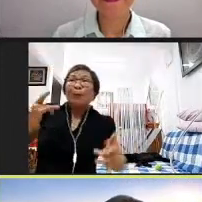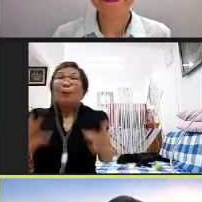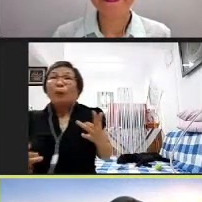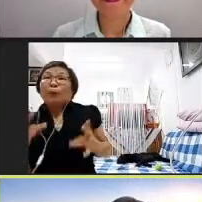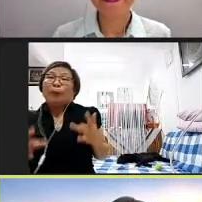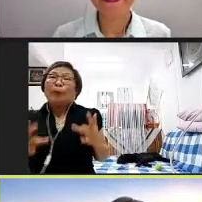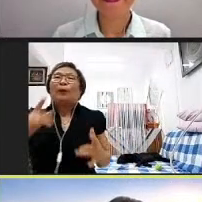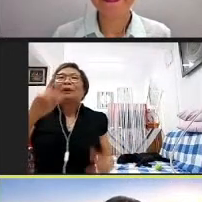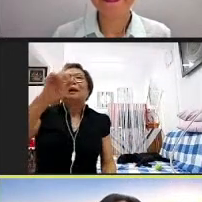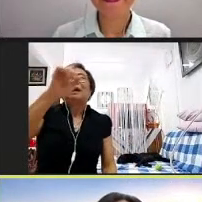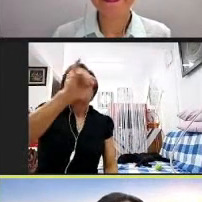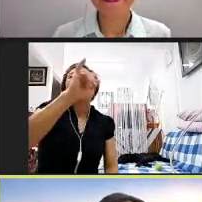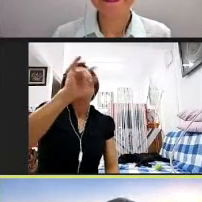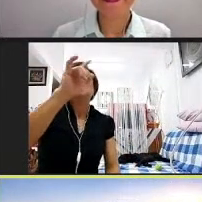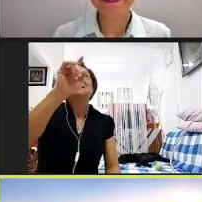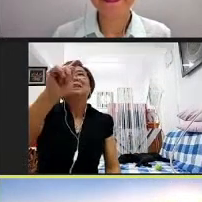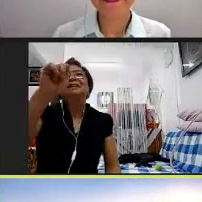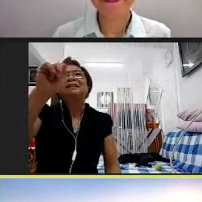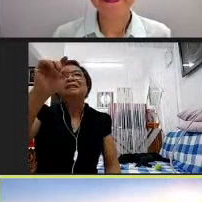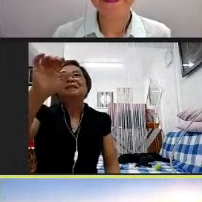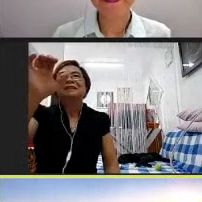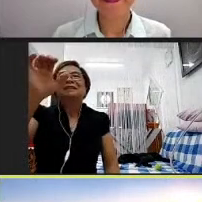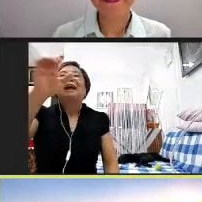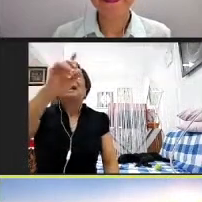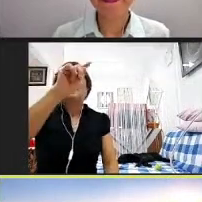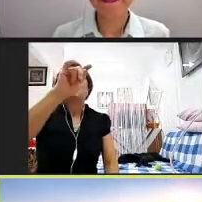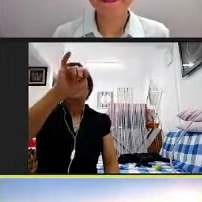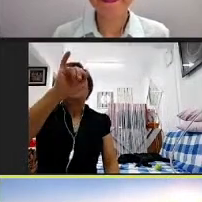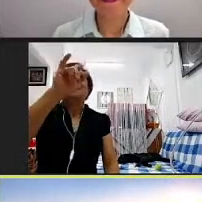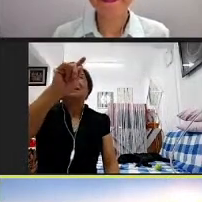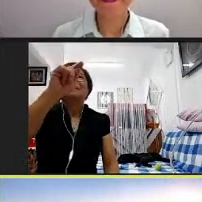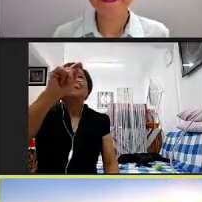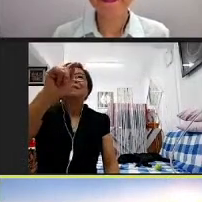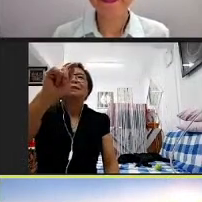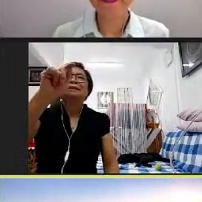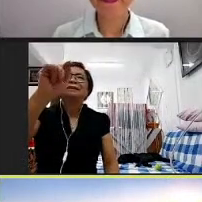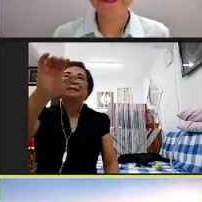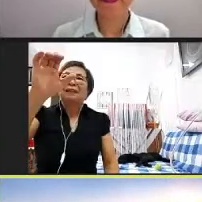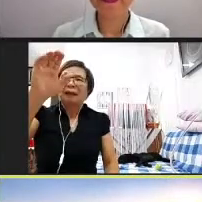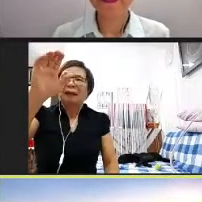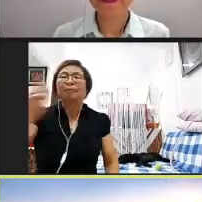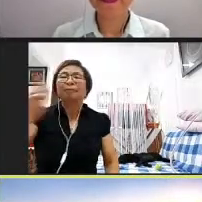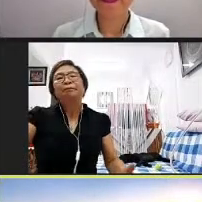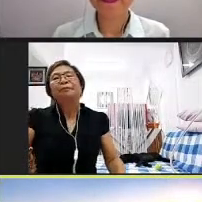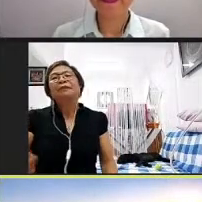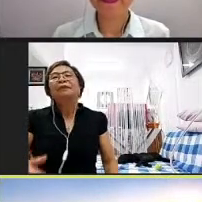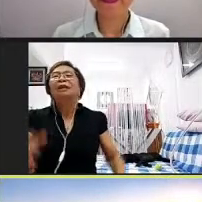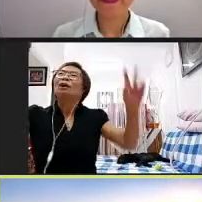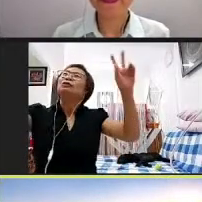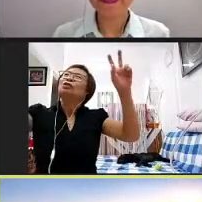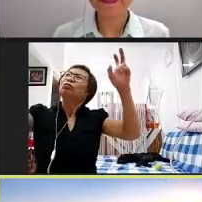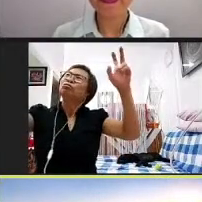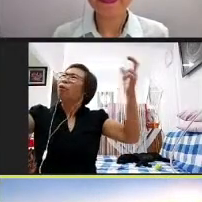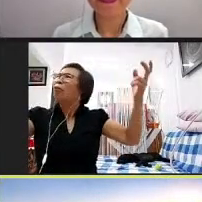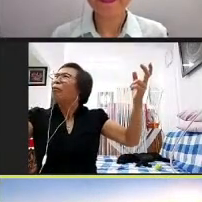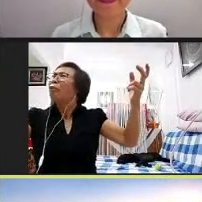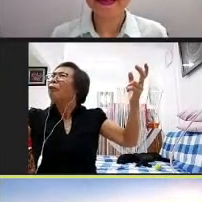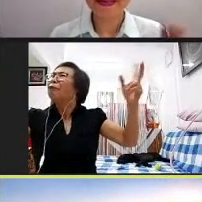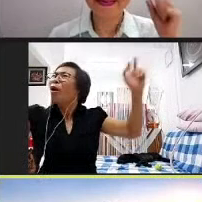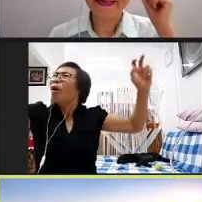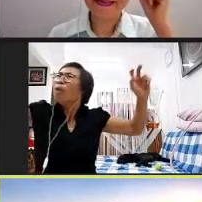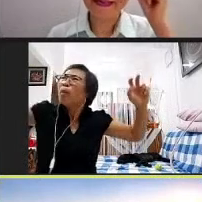TBCM. So, as we mentioned, the topic for sharing today is on mental health impact